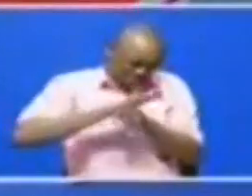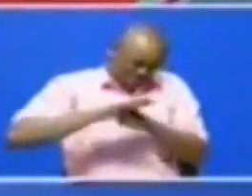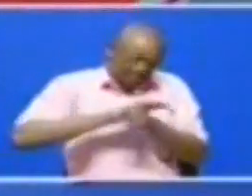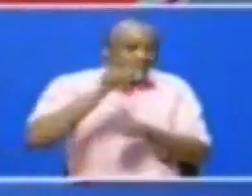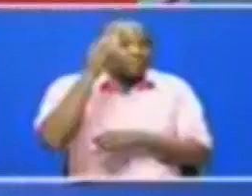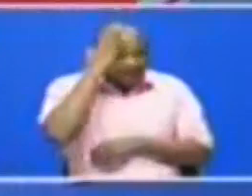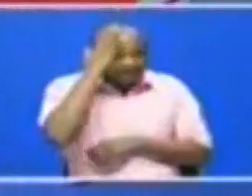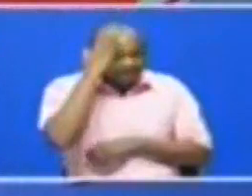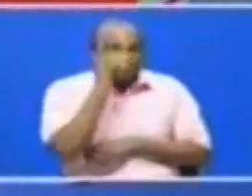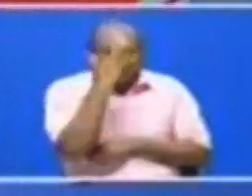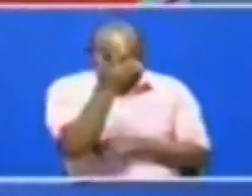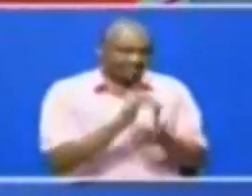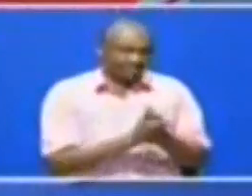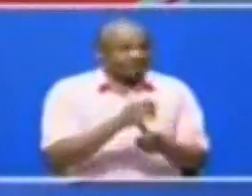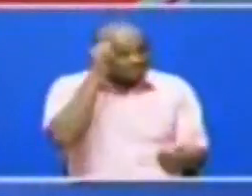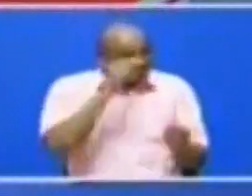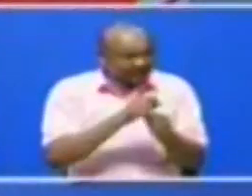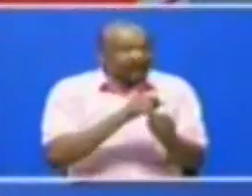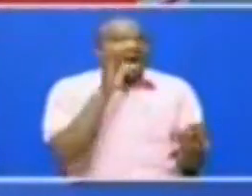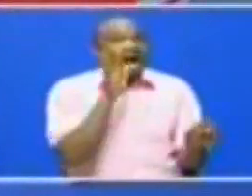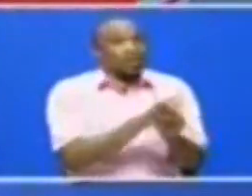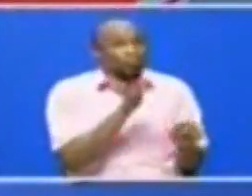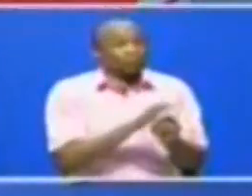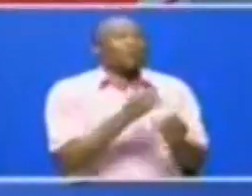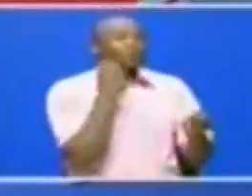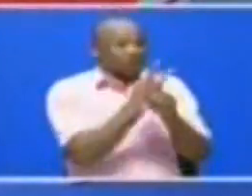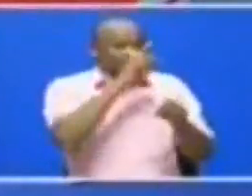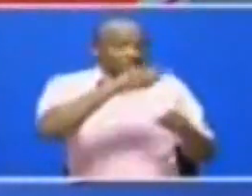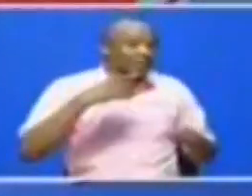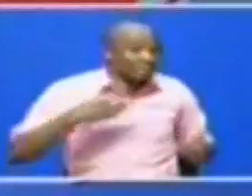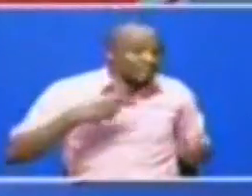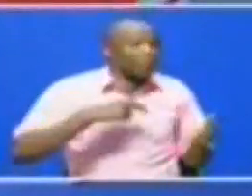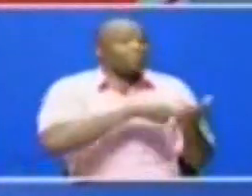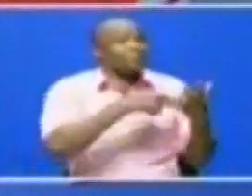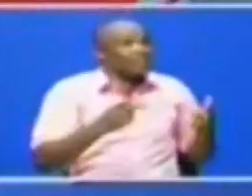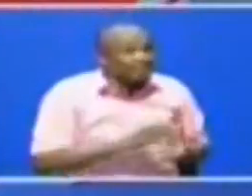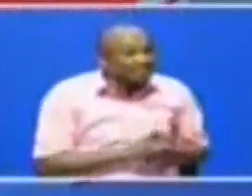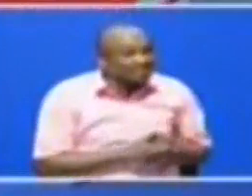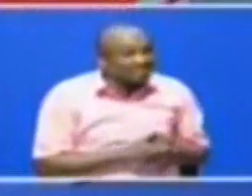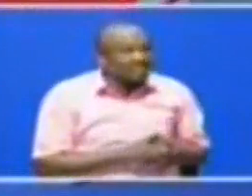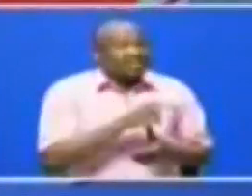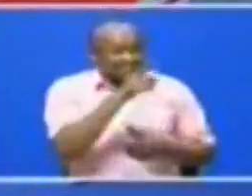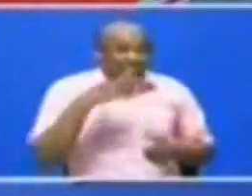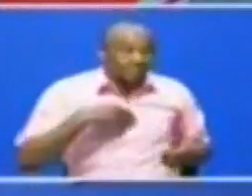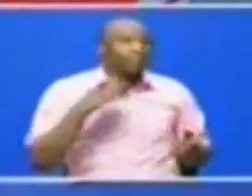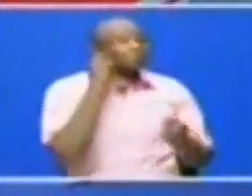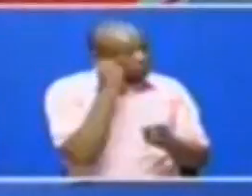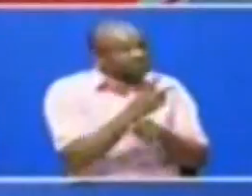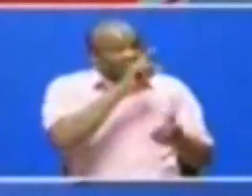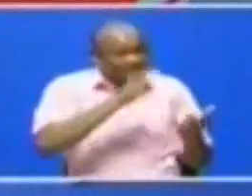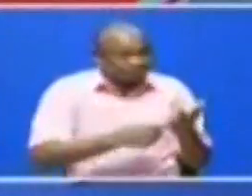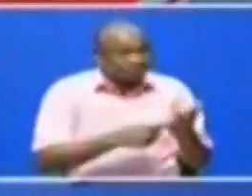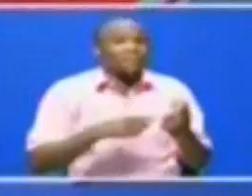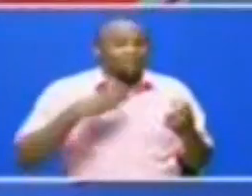Monday. Why? Because let's remember, there were 12,000 candidates who did not get into office. Those are 12,000